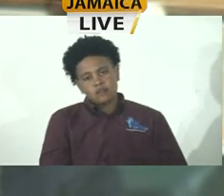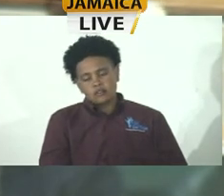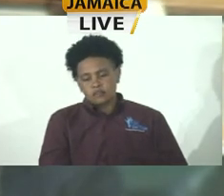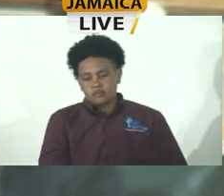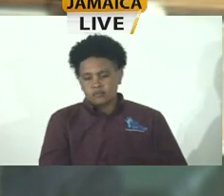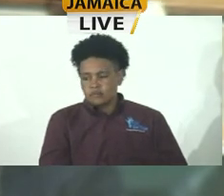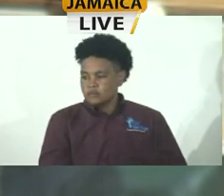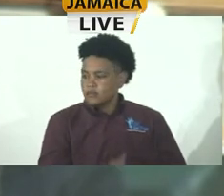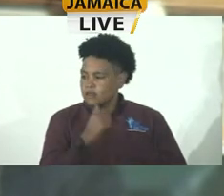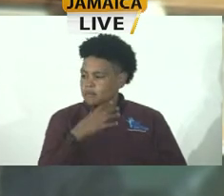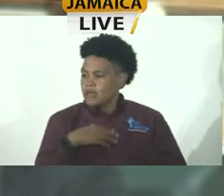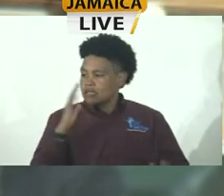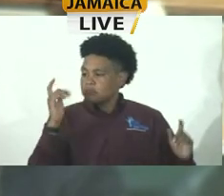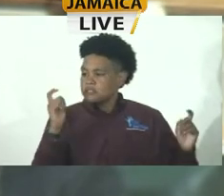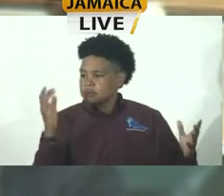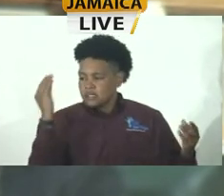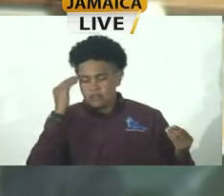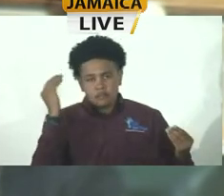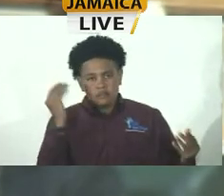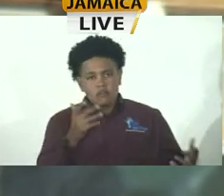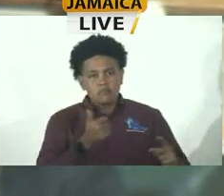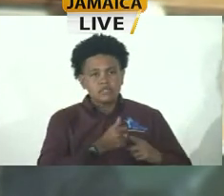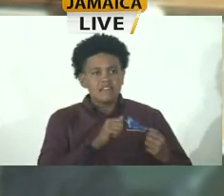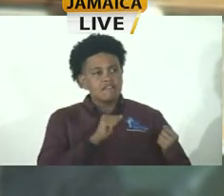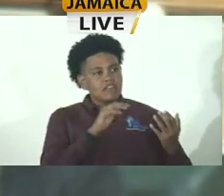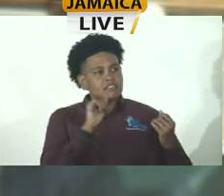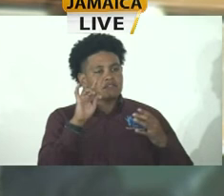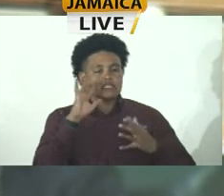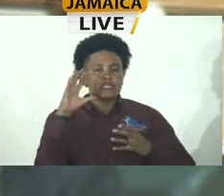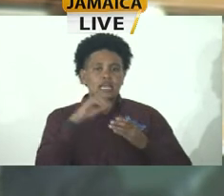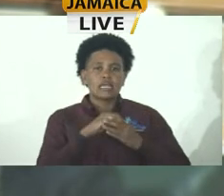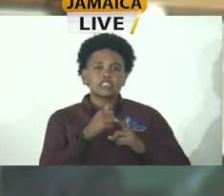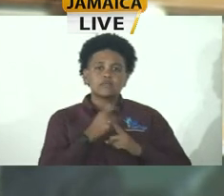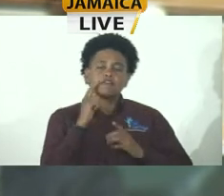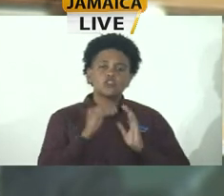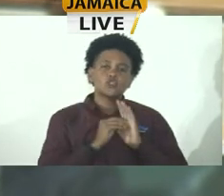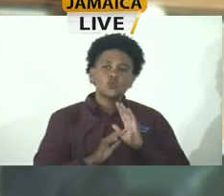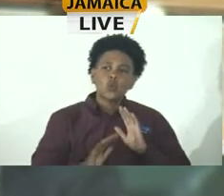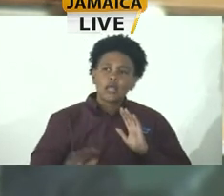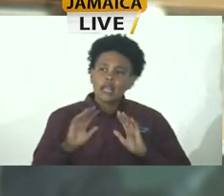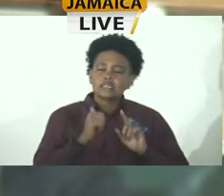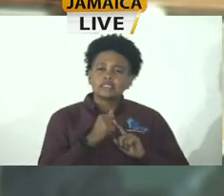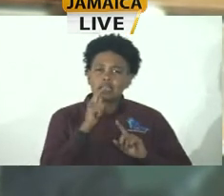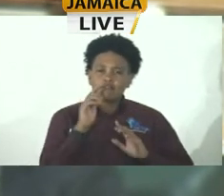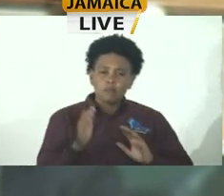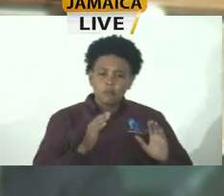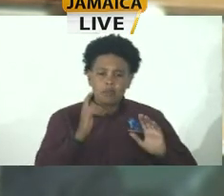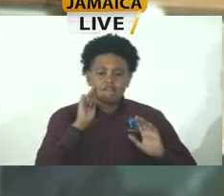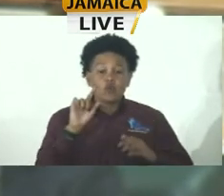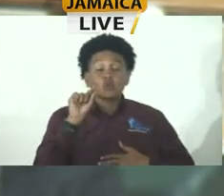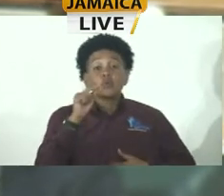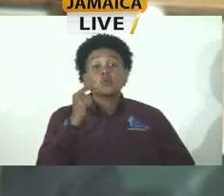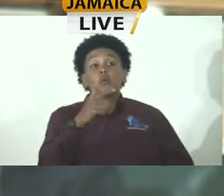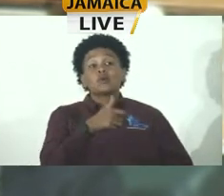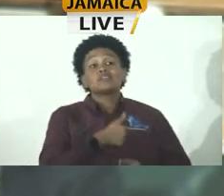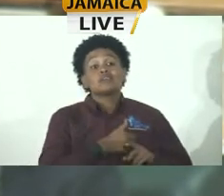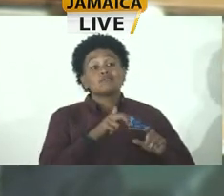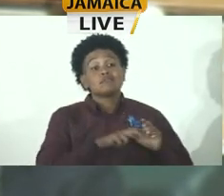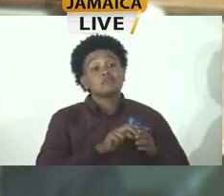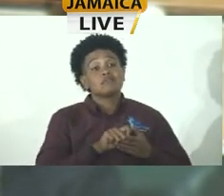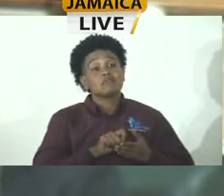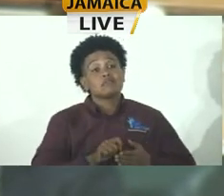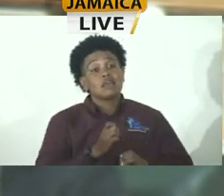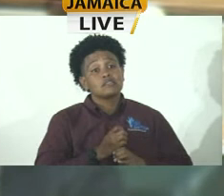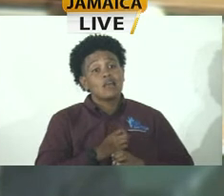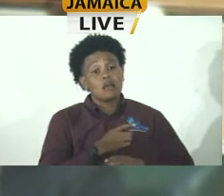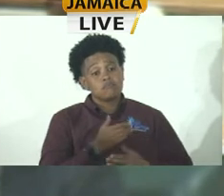madam speaker face-to-face engagement for students preparing for the 2021 sitting of